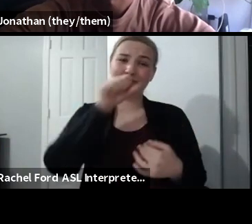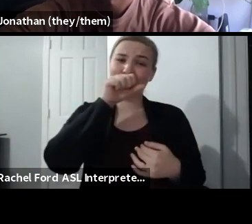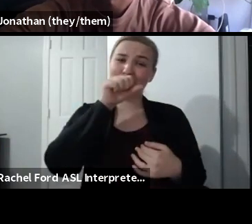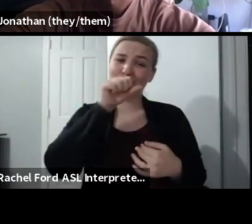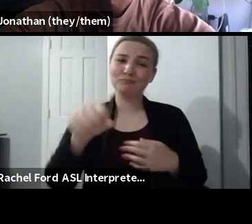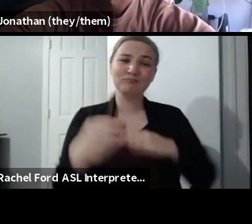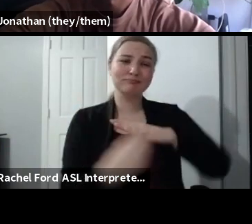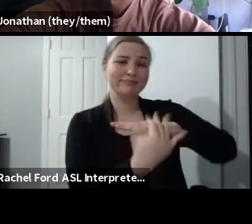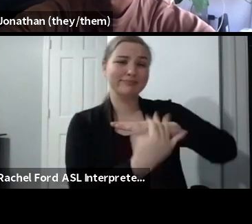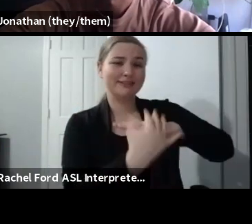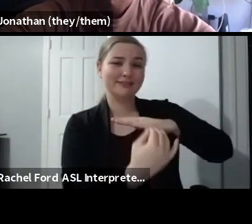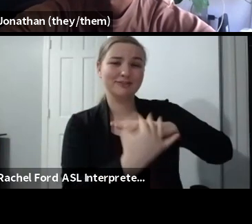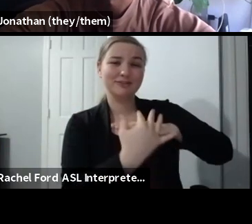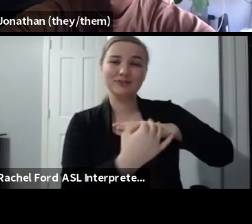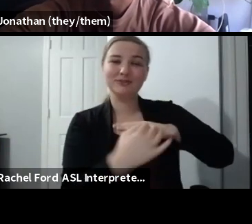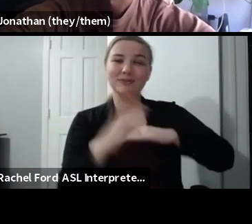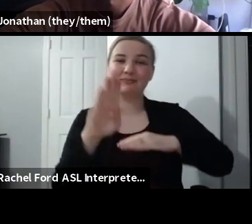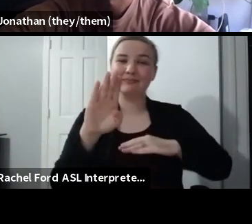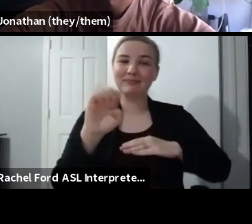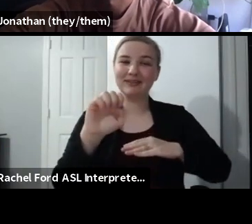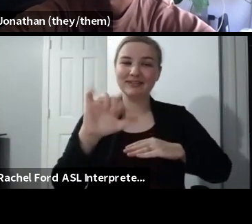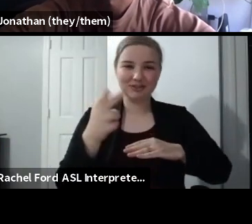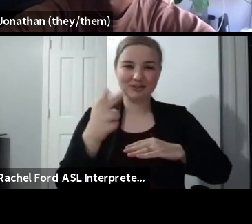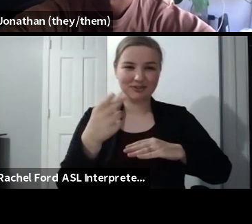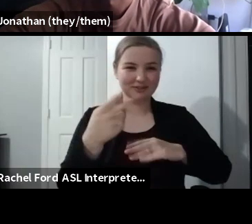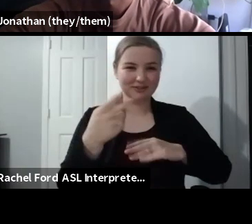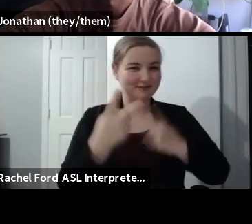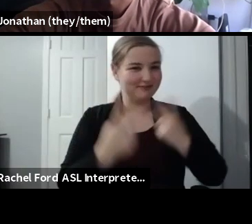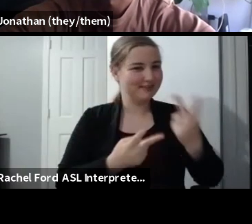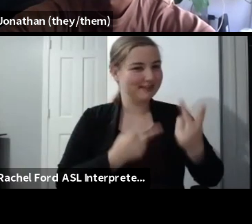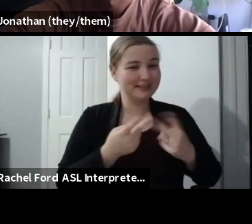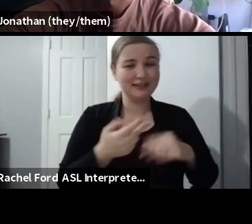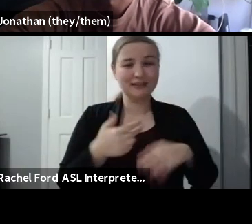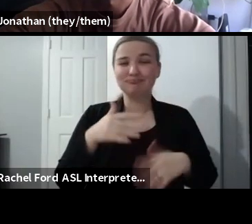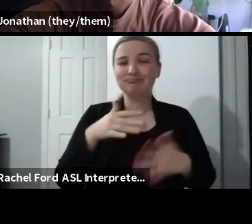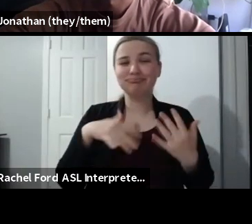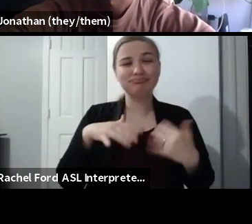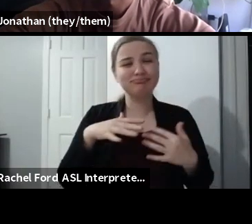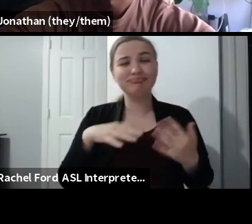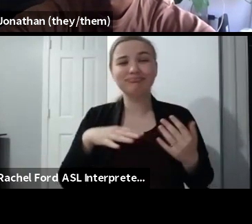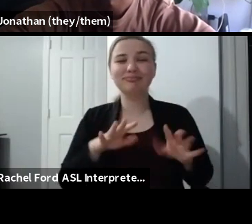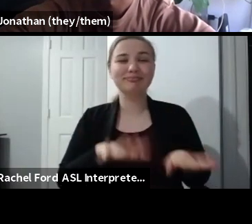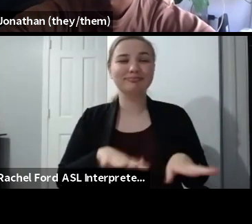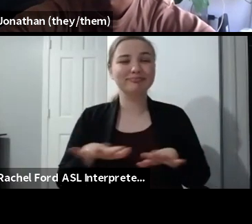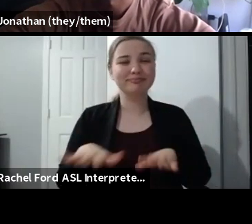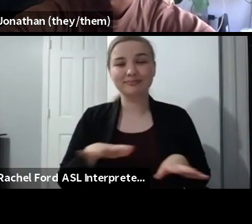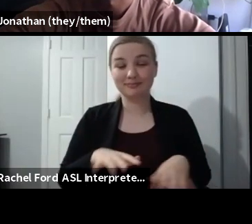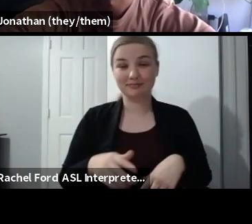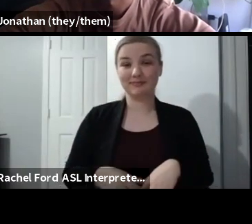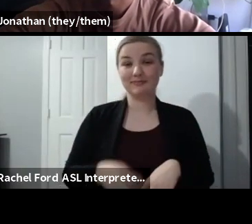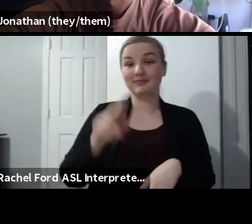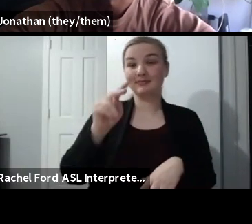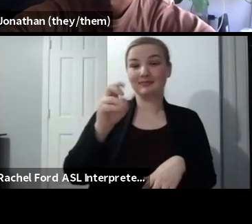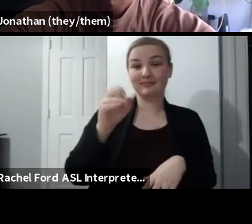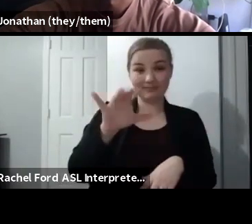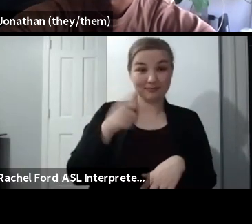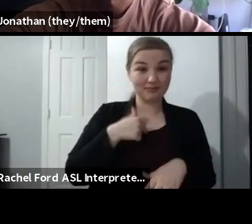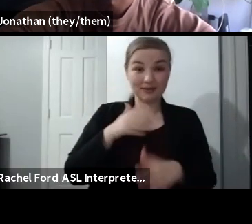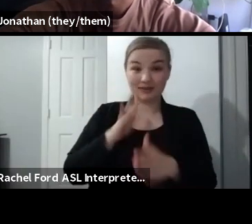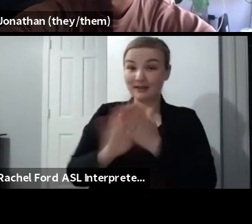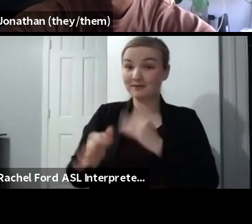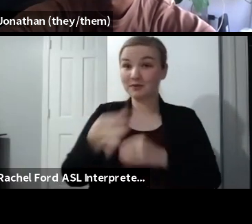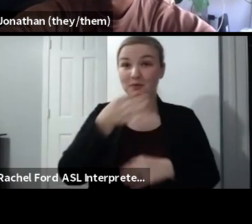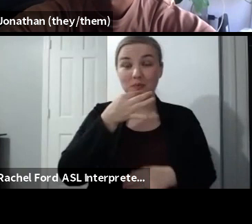and just hang out. I'm not planning to leave New York anytime soon, but the next time